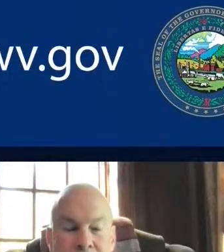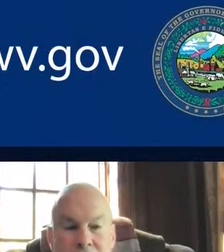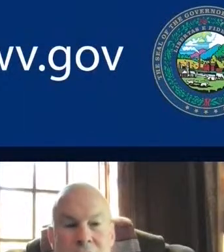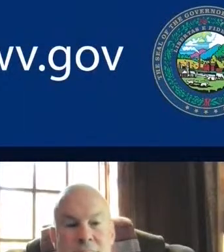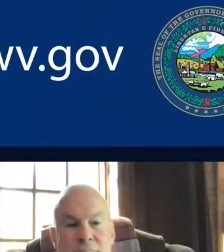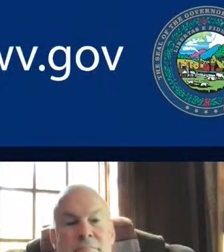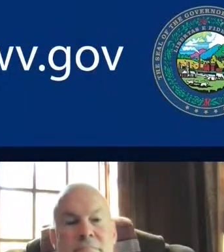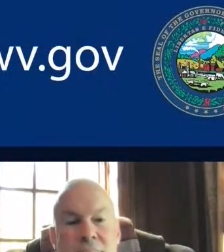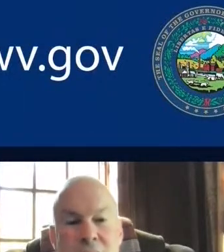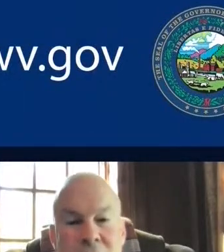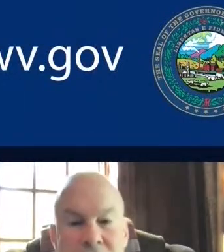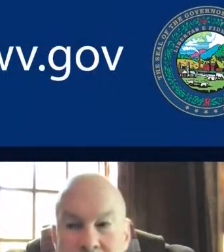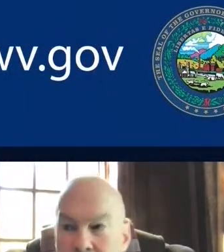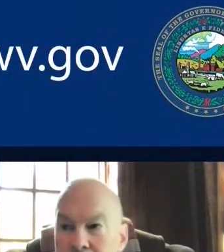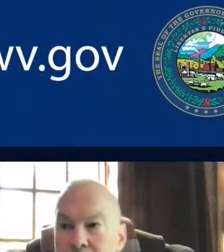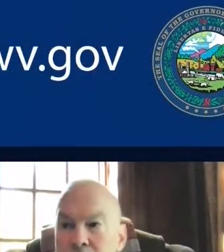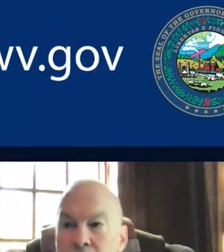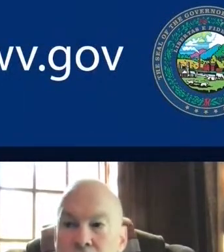coronavirus czar.